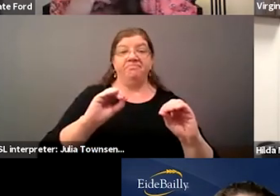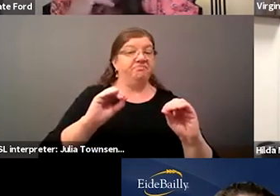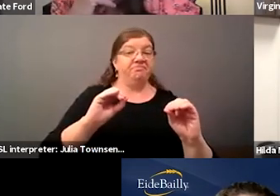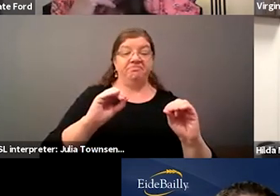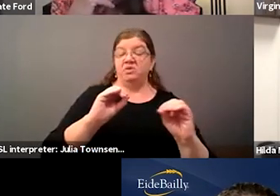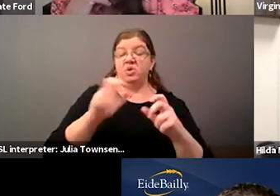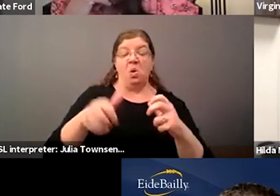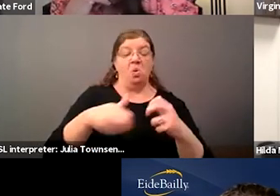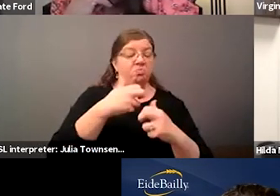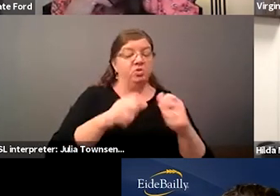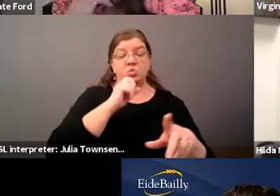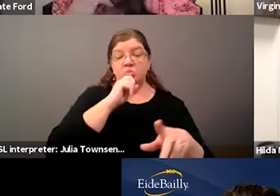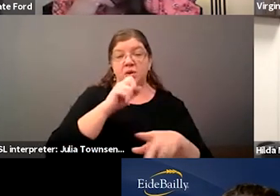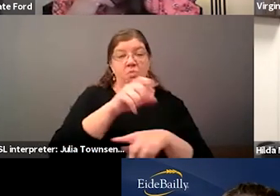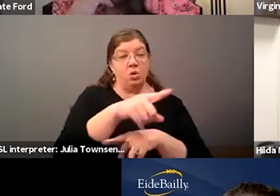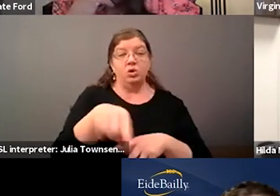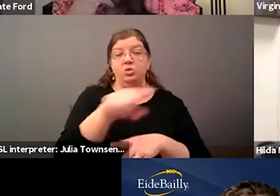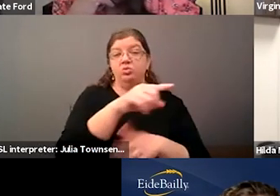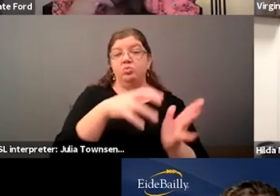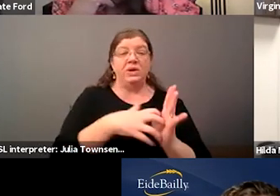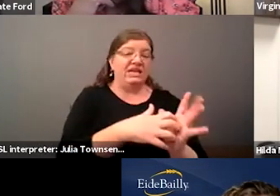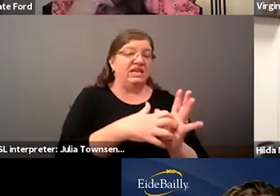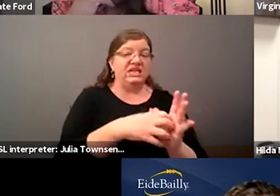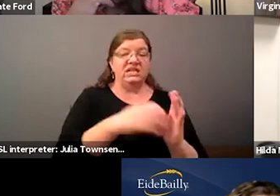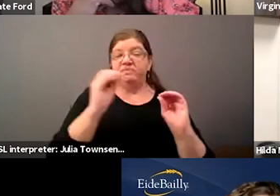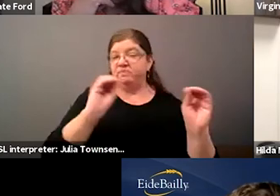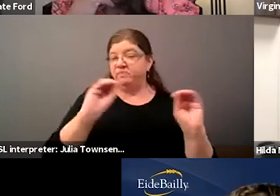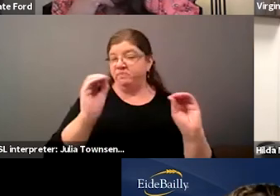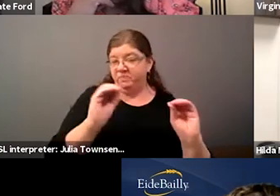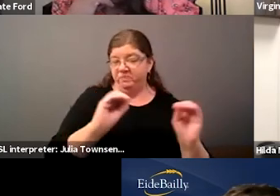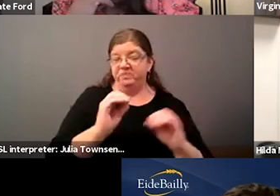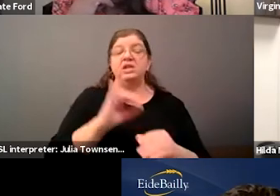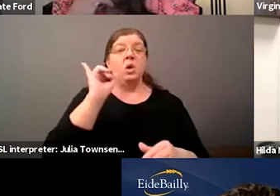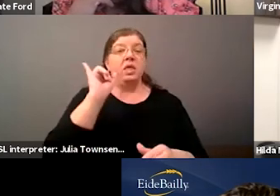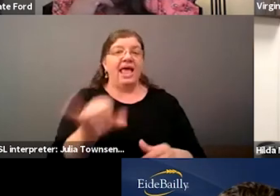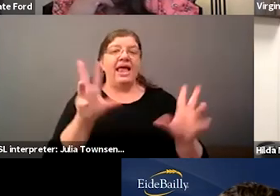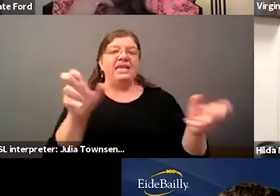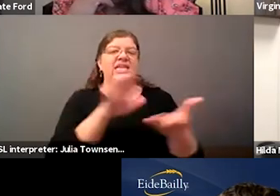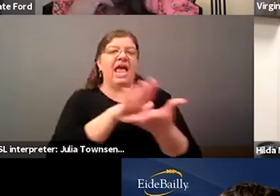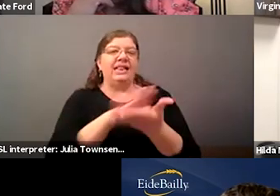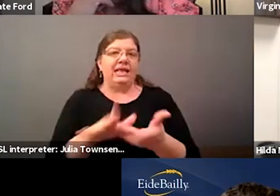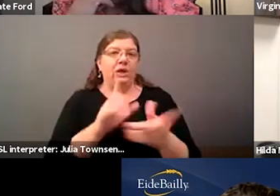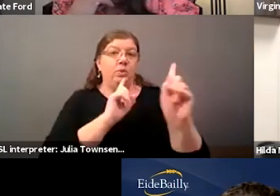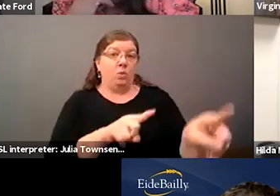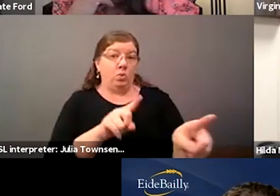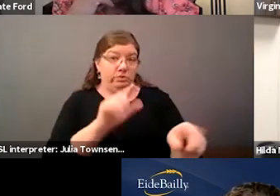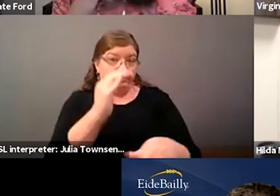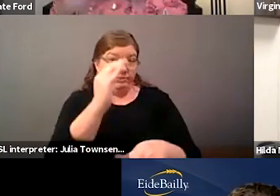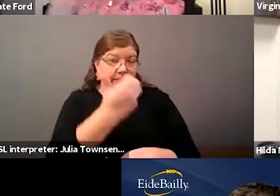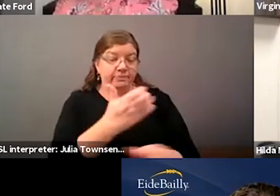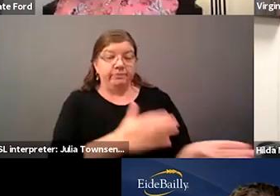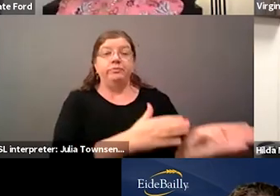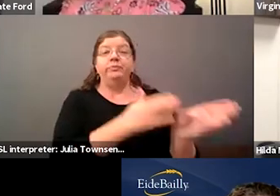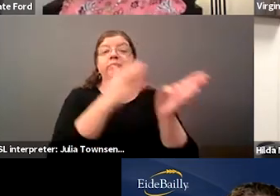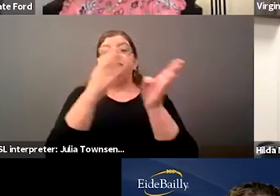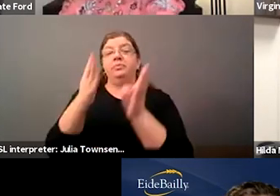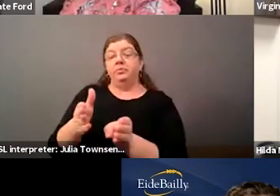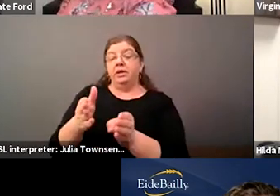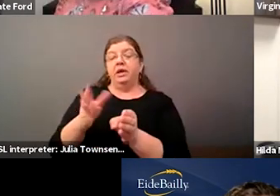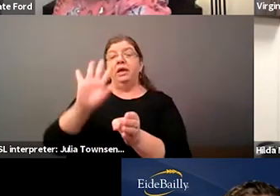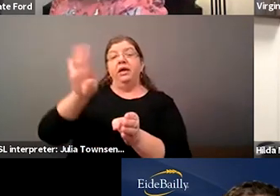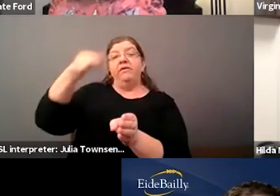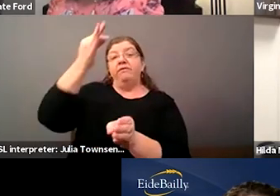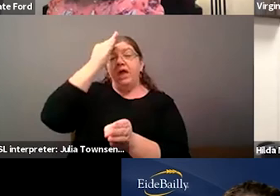deficiencies to report to you so that internal control report is a clean report the next one is under federal